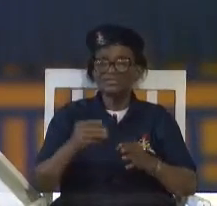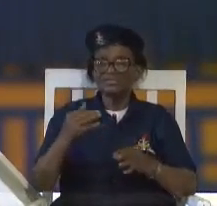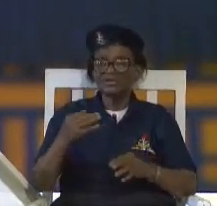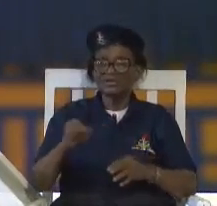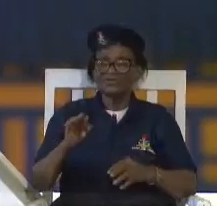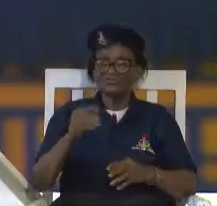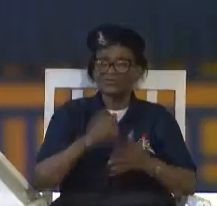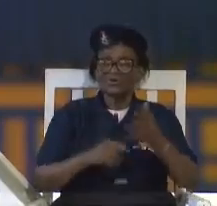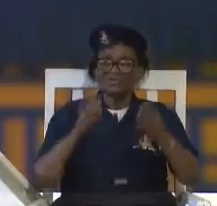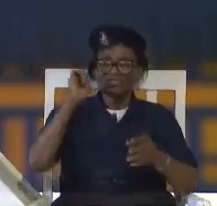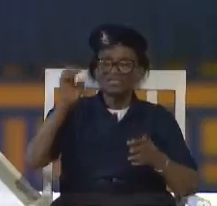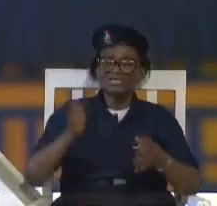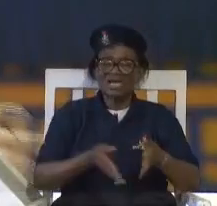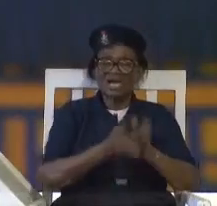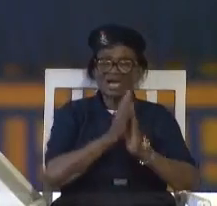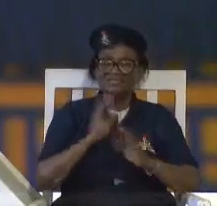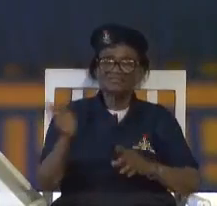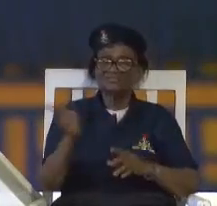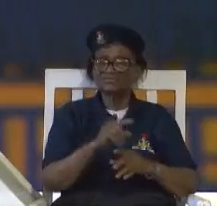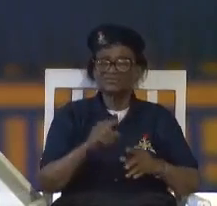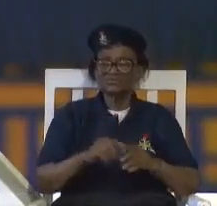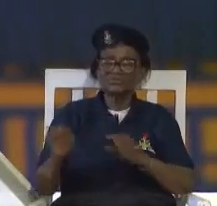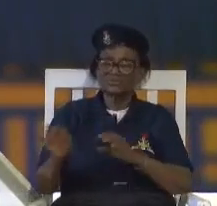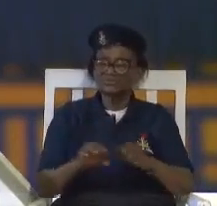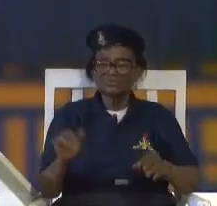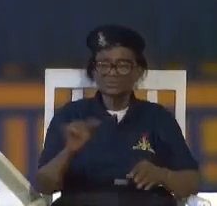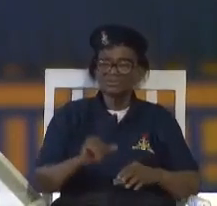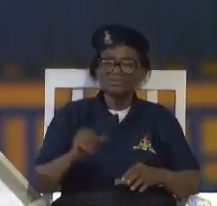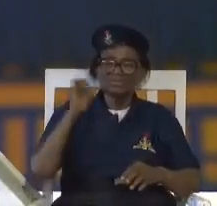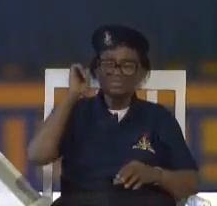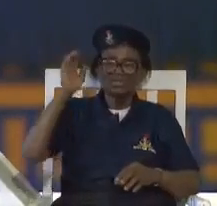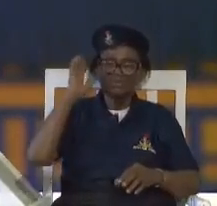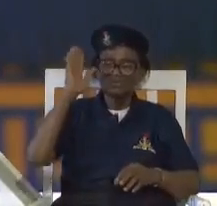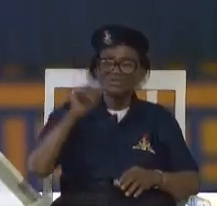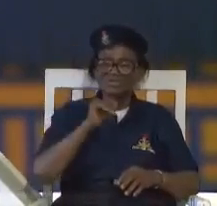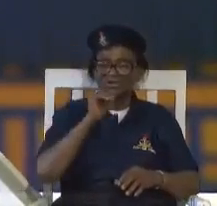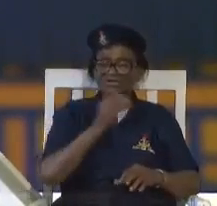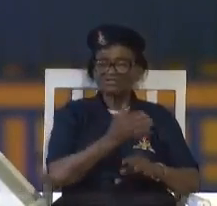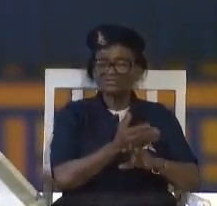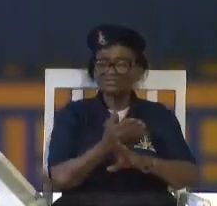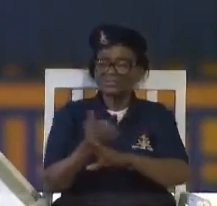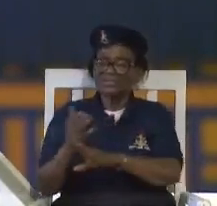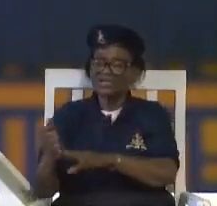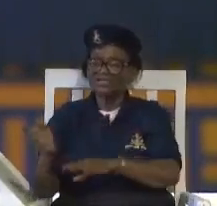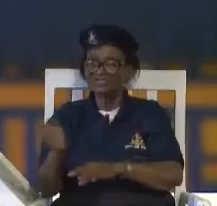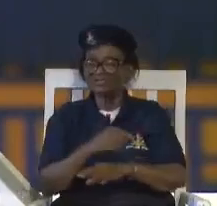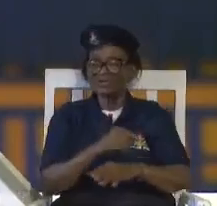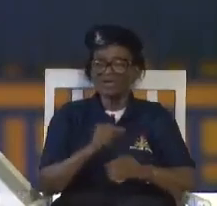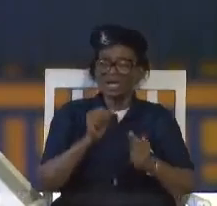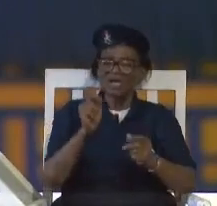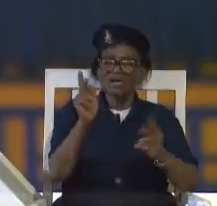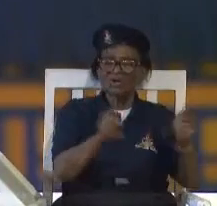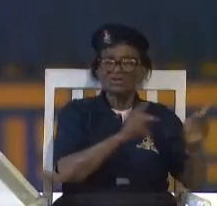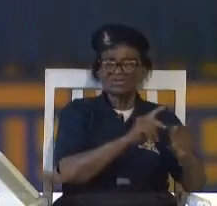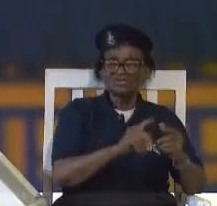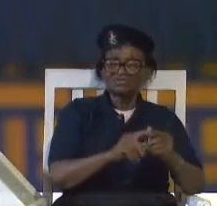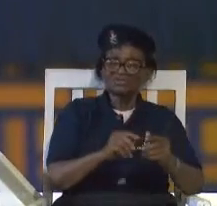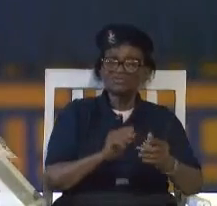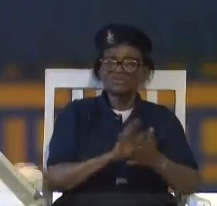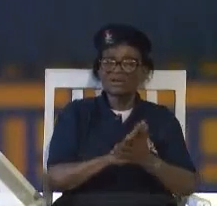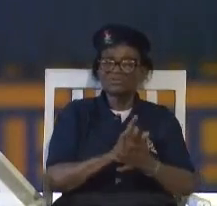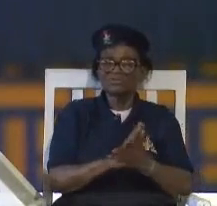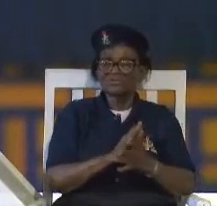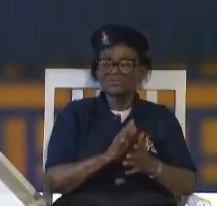they won't beg you. Because according to Bible scholars, what he asks you to do,